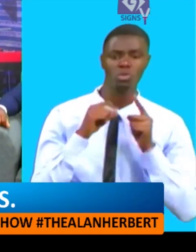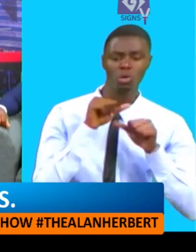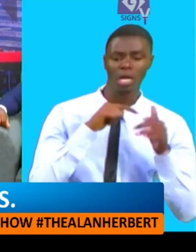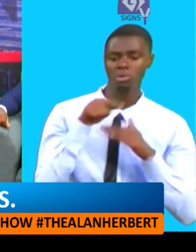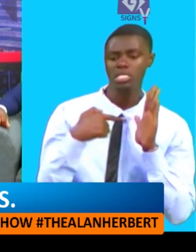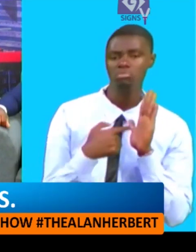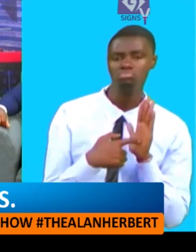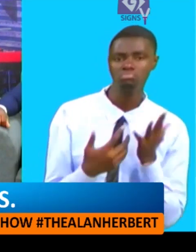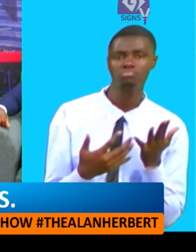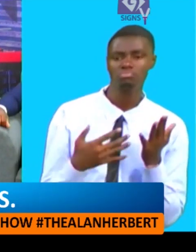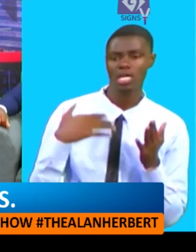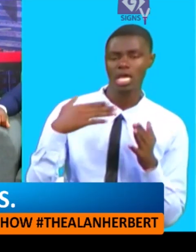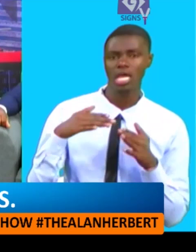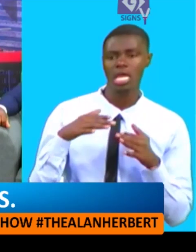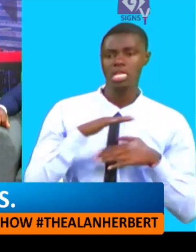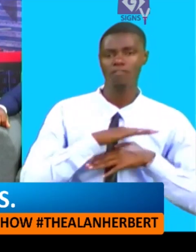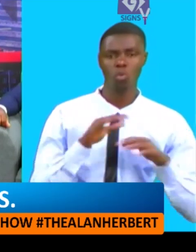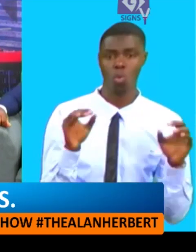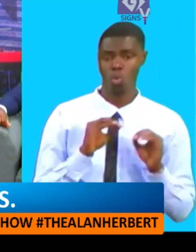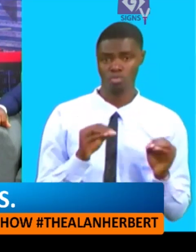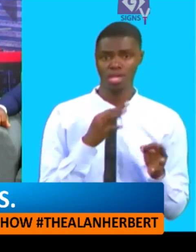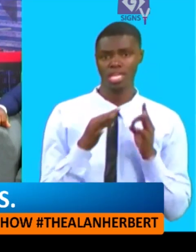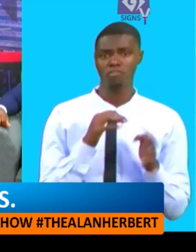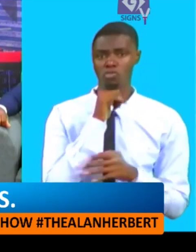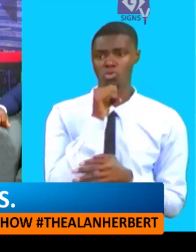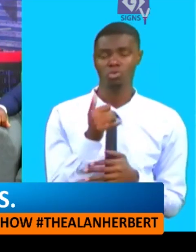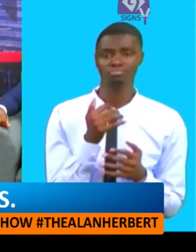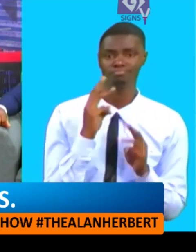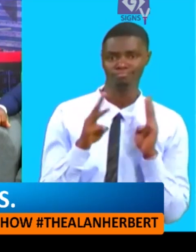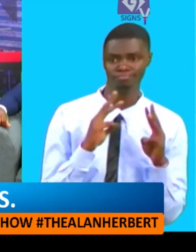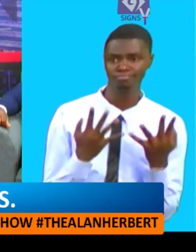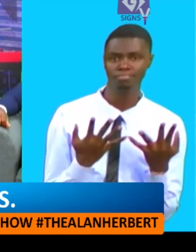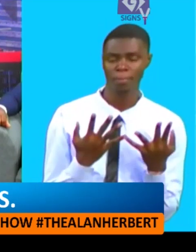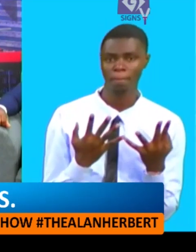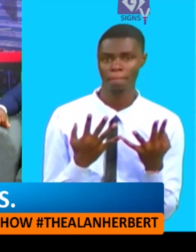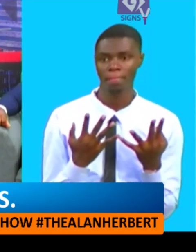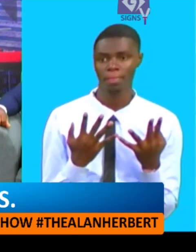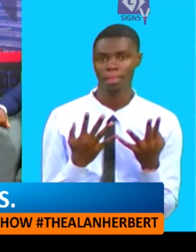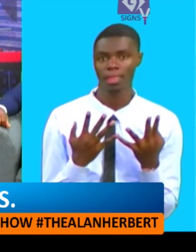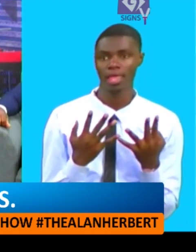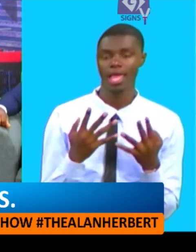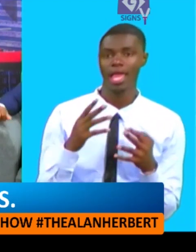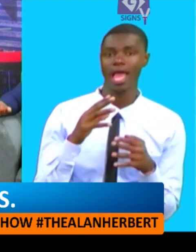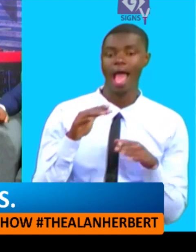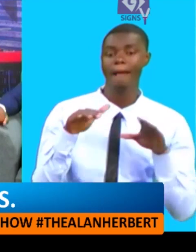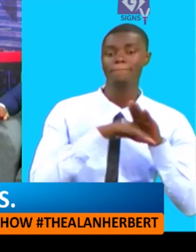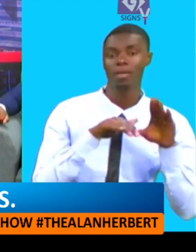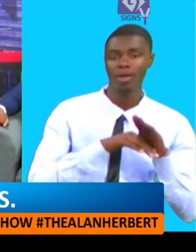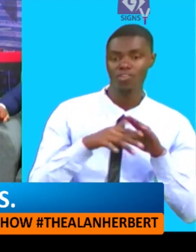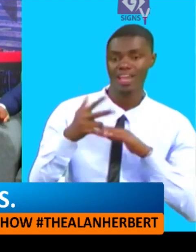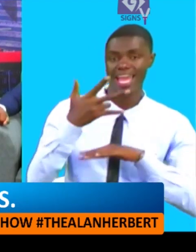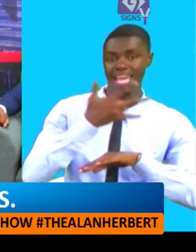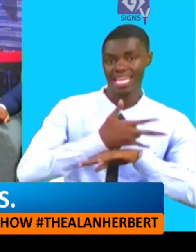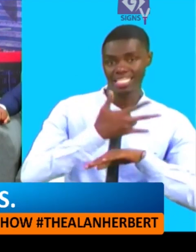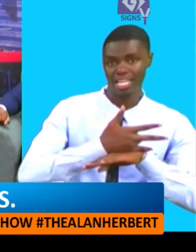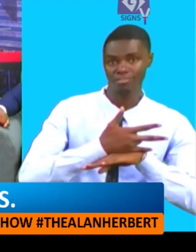this overly enough. But if you do not mind, what does a member of NHIF, what